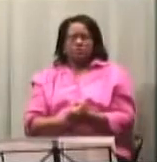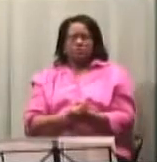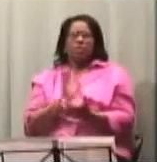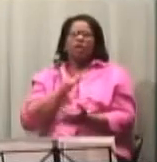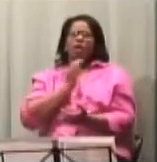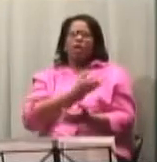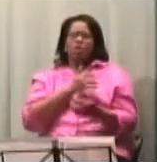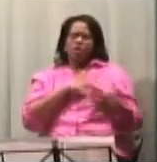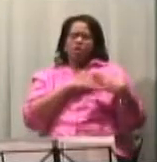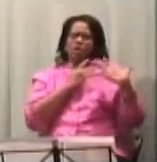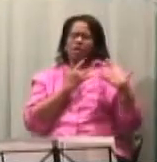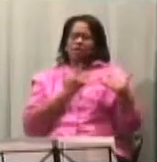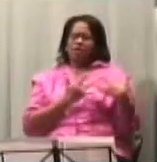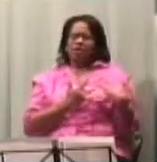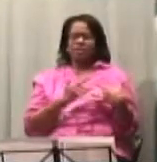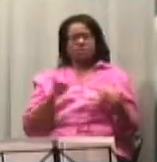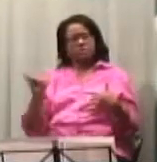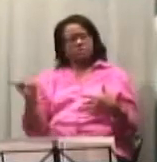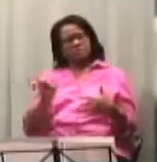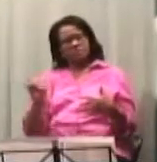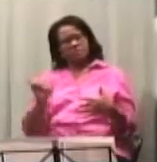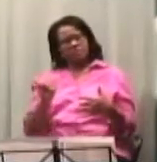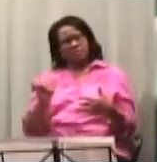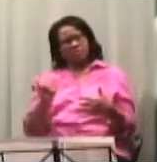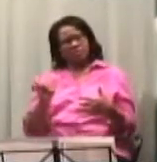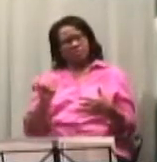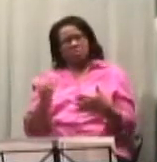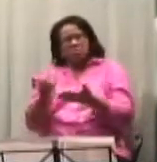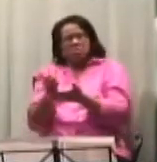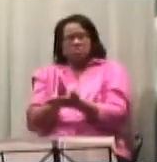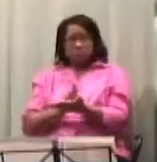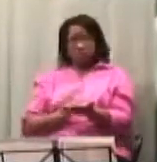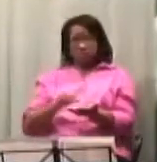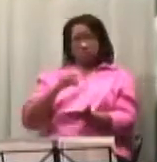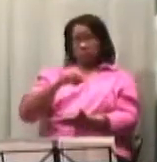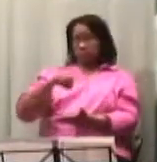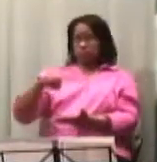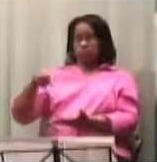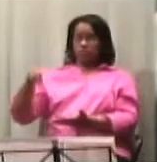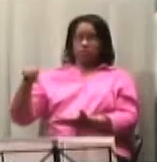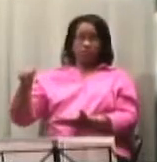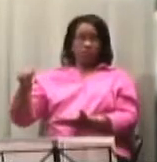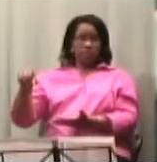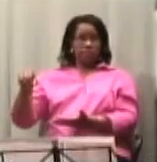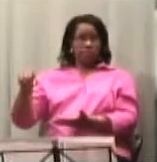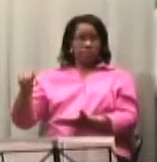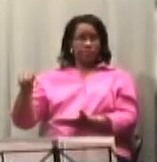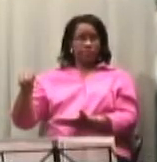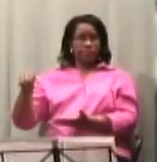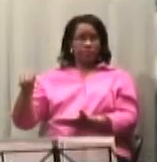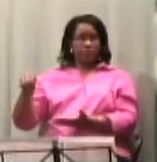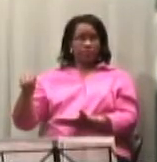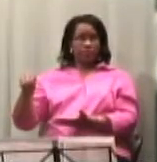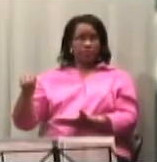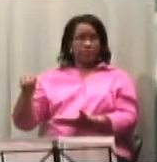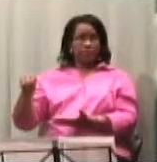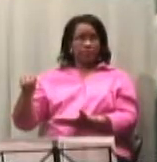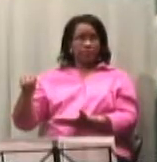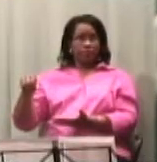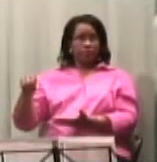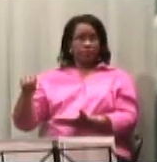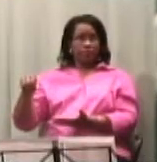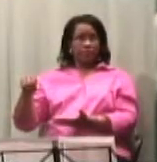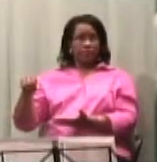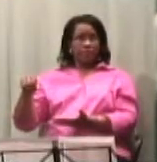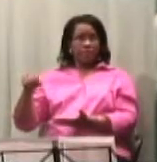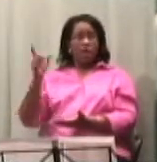heart is like a piece of soil. And our Lord, you know, is putting